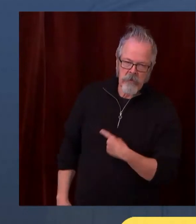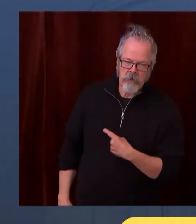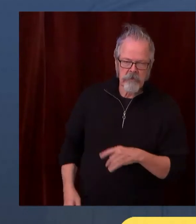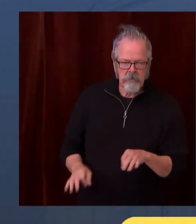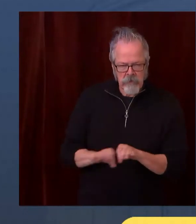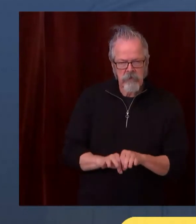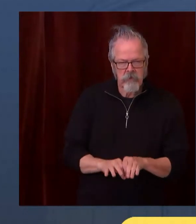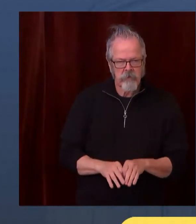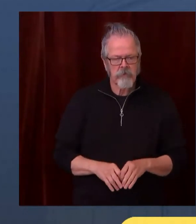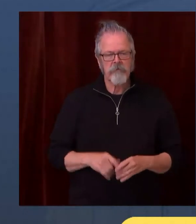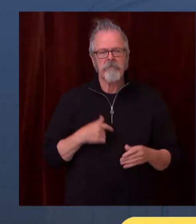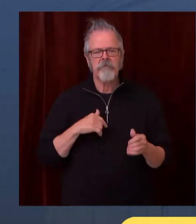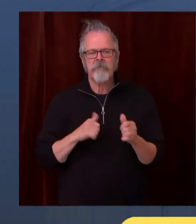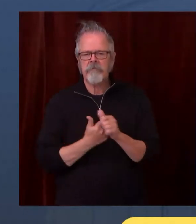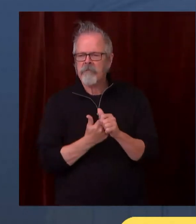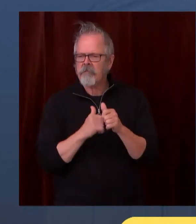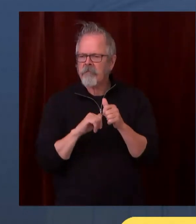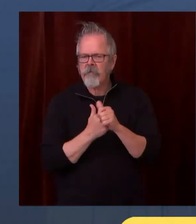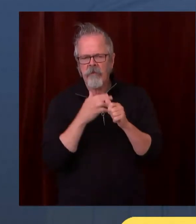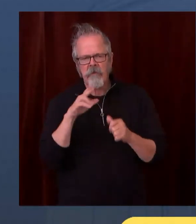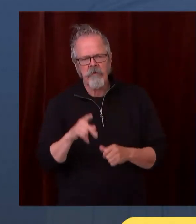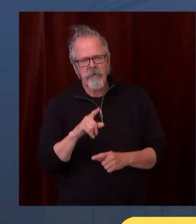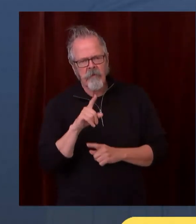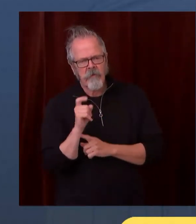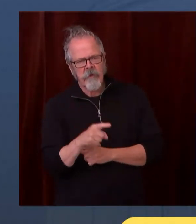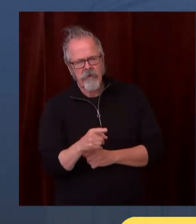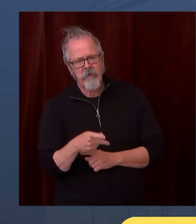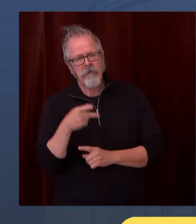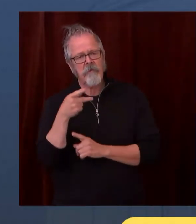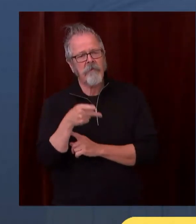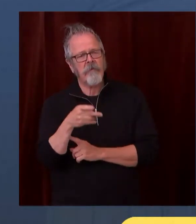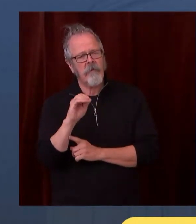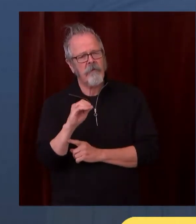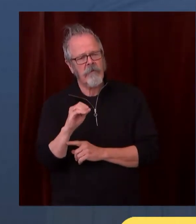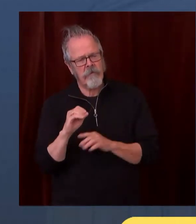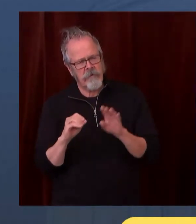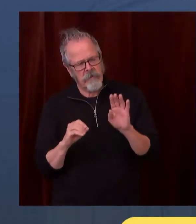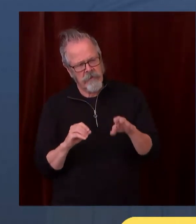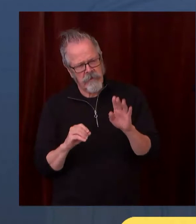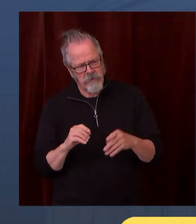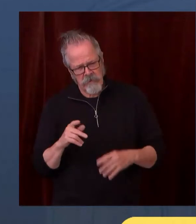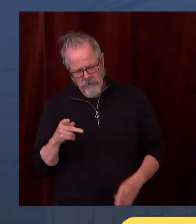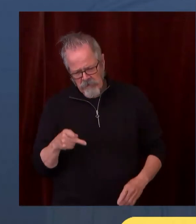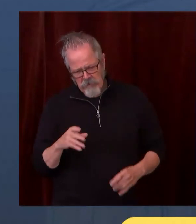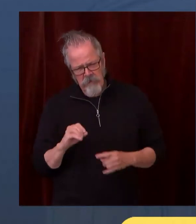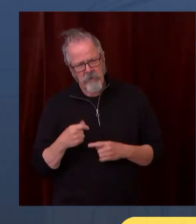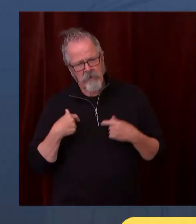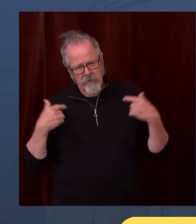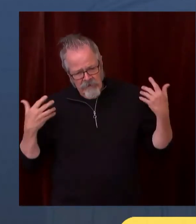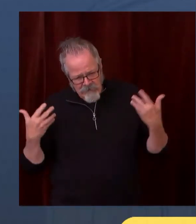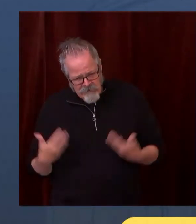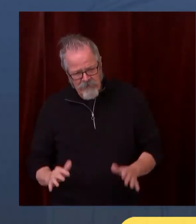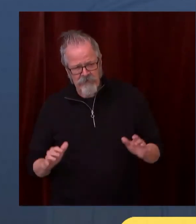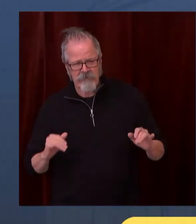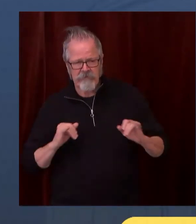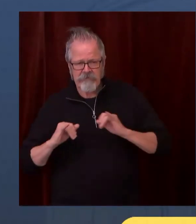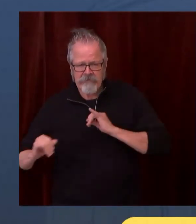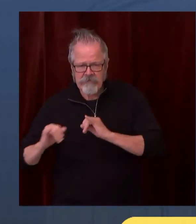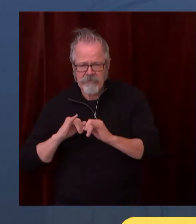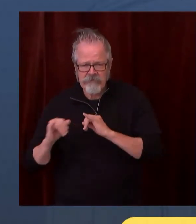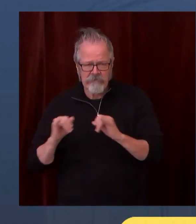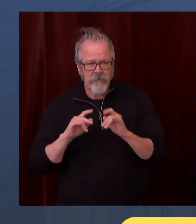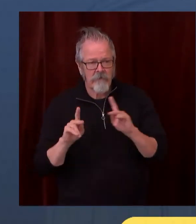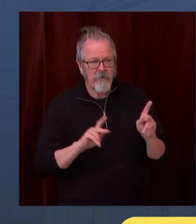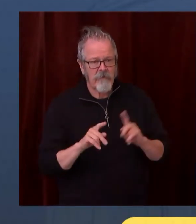and say they are confident that the Postal Service will be able to handle the volume of mail for